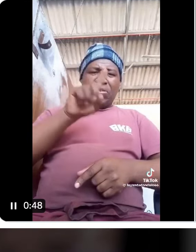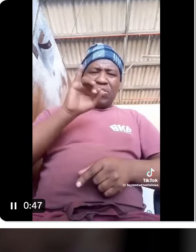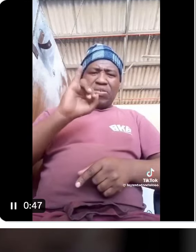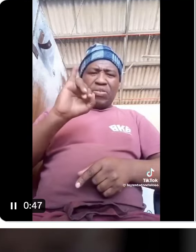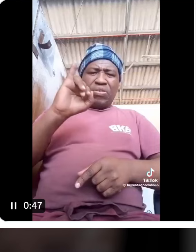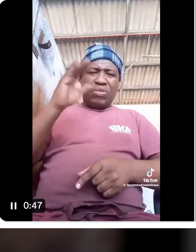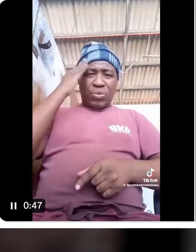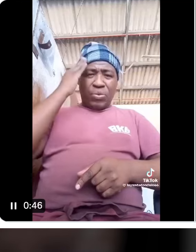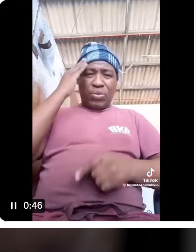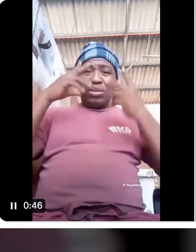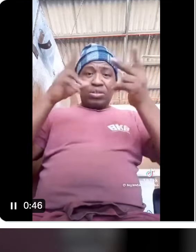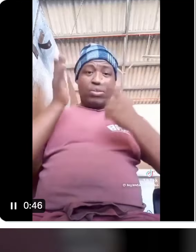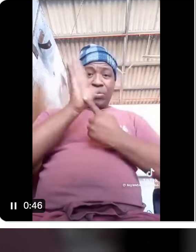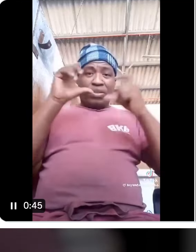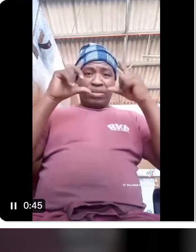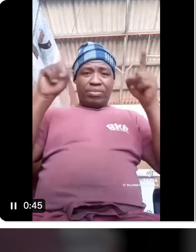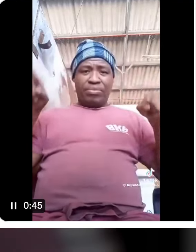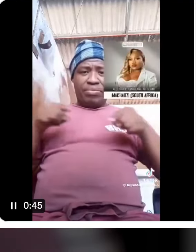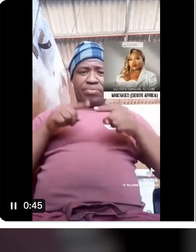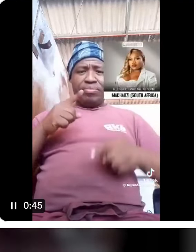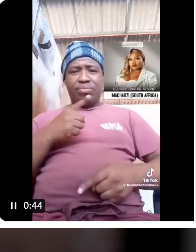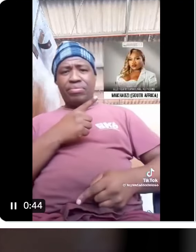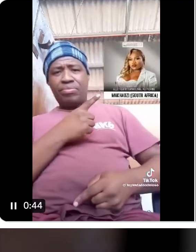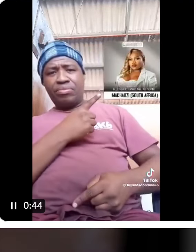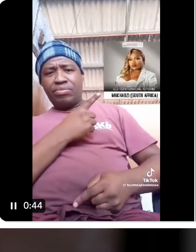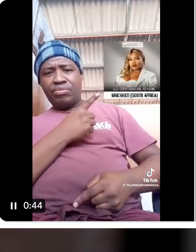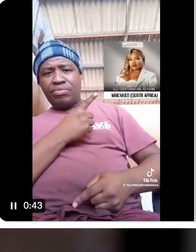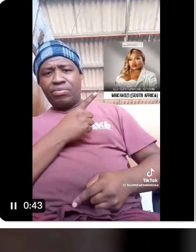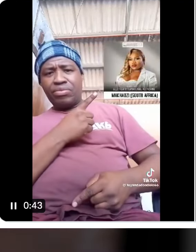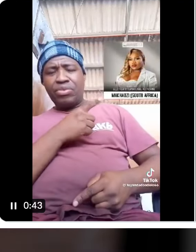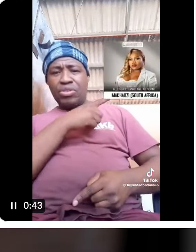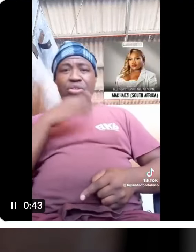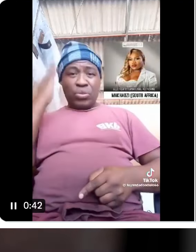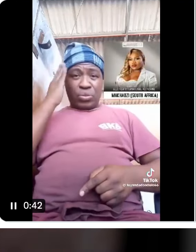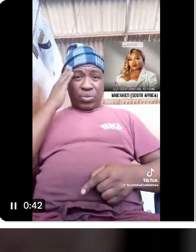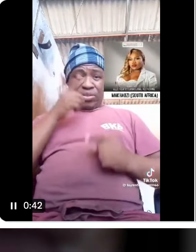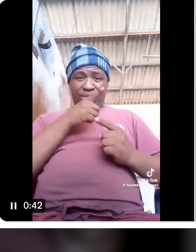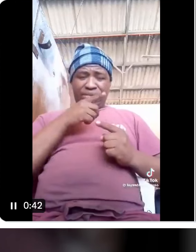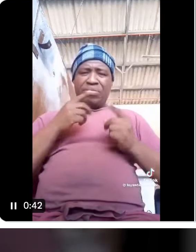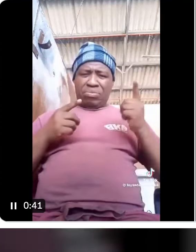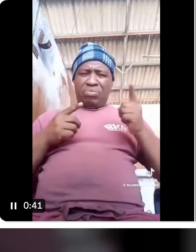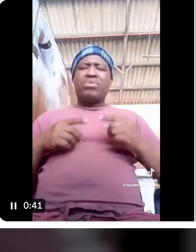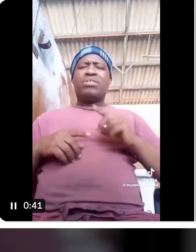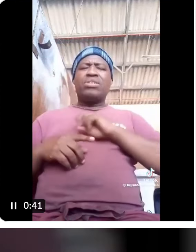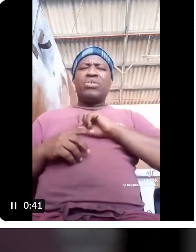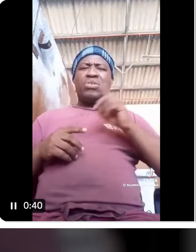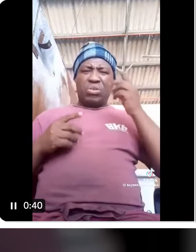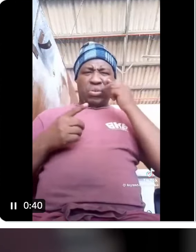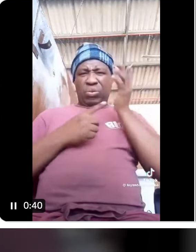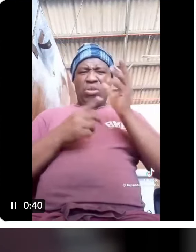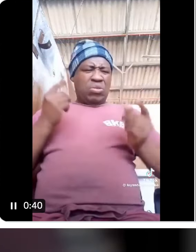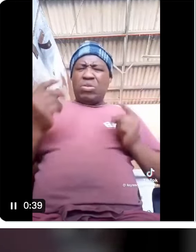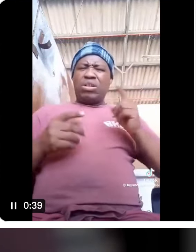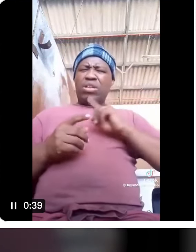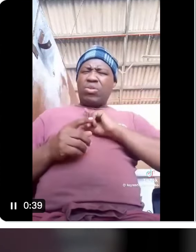language digital learning platform openly expressed their displeasure highlighting that makazi's action not only disregarded the